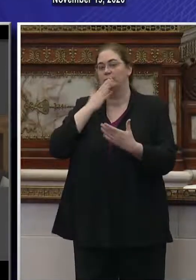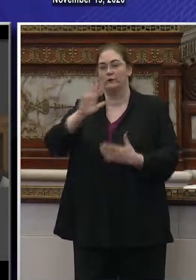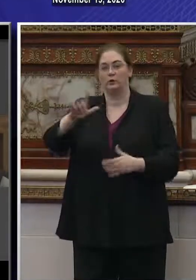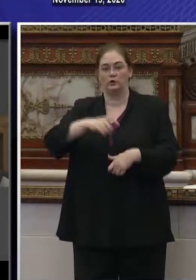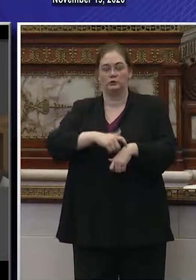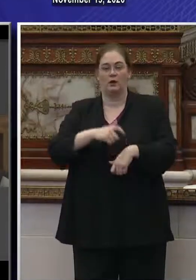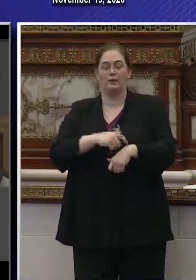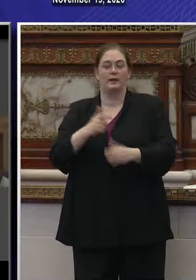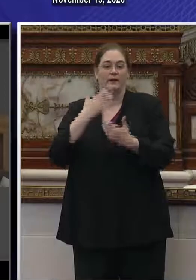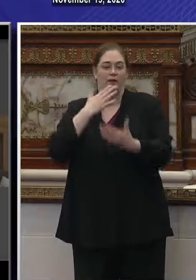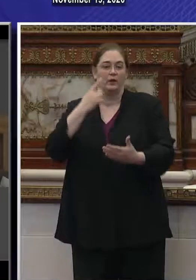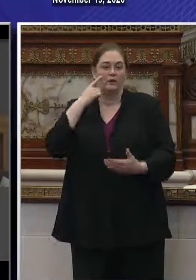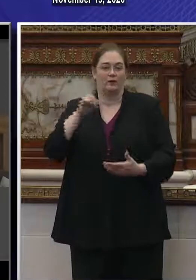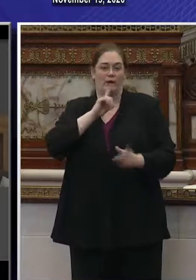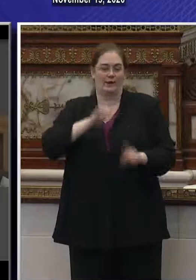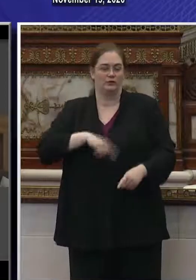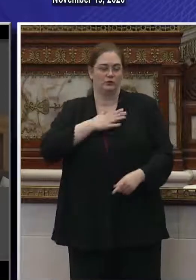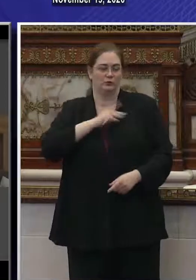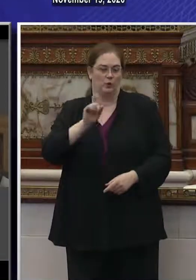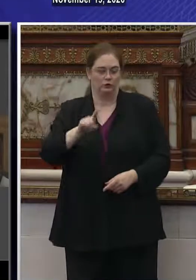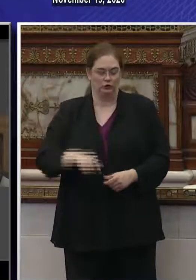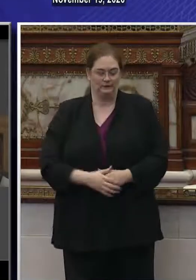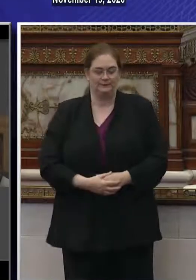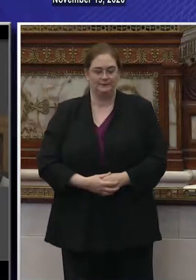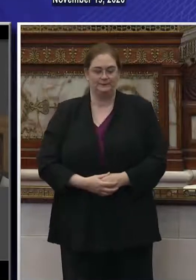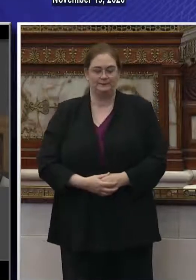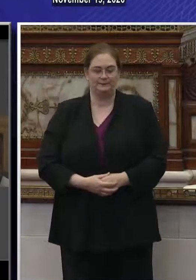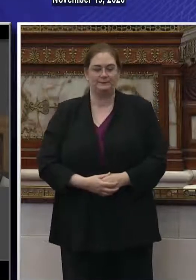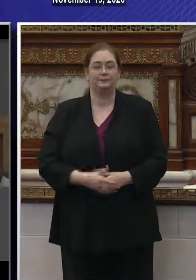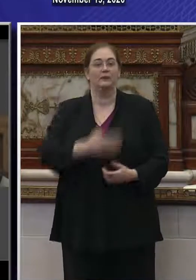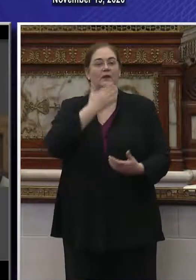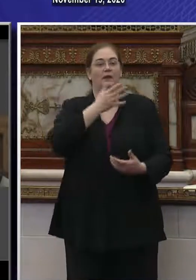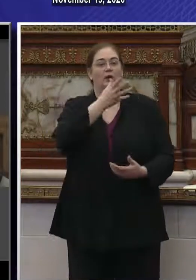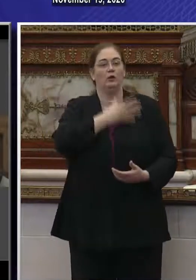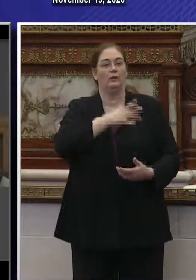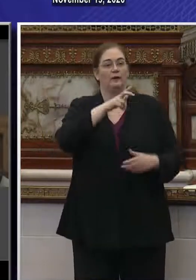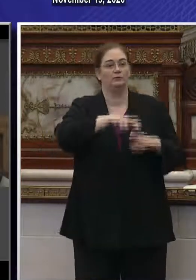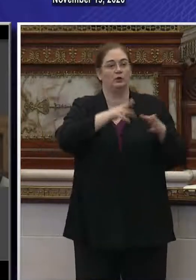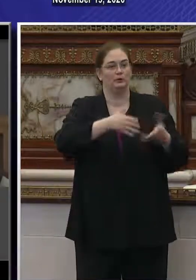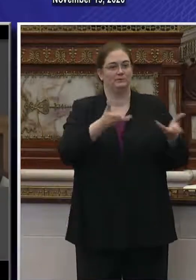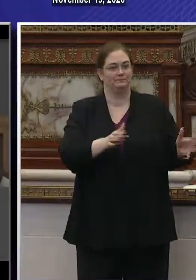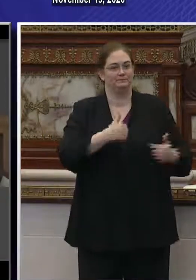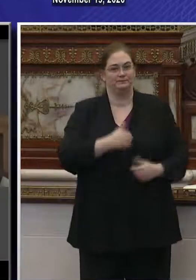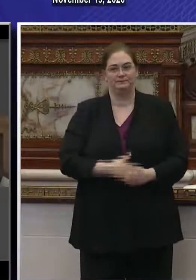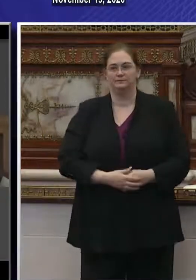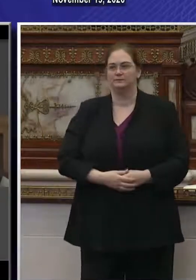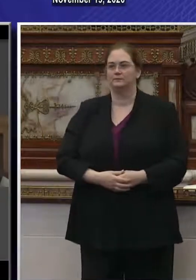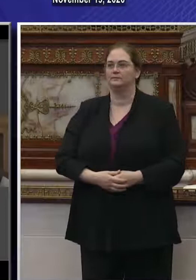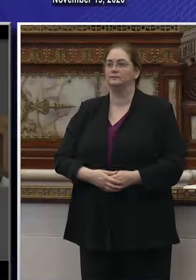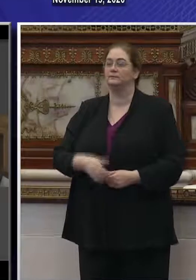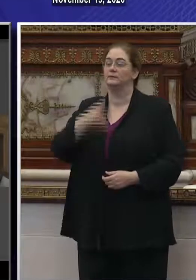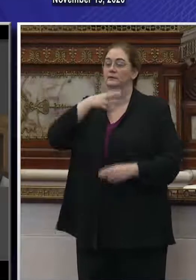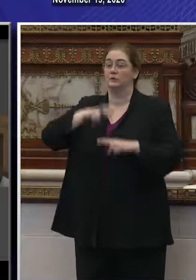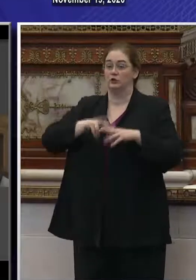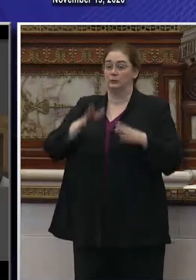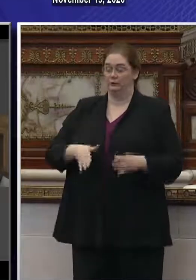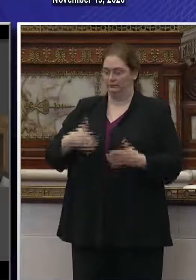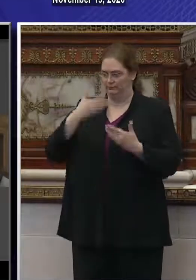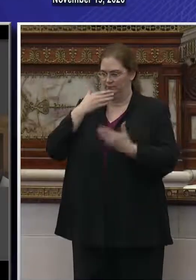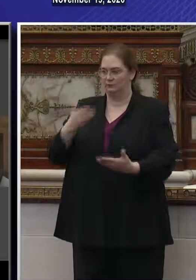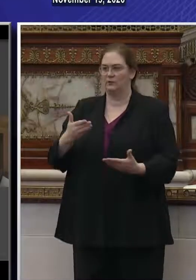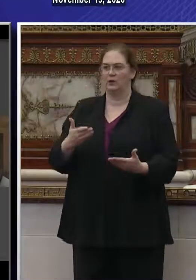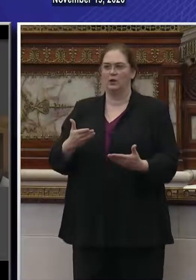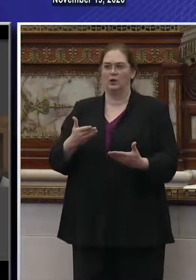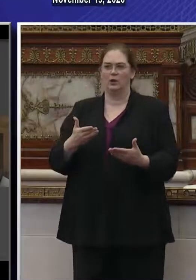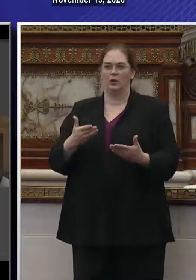your time, and I want to thank you for answering those questions. Thank you, Madam Chair. Thank you. And I just wanted to say in